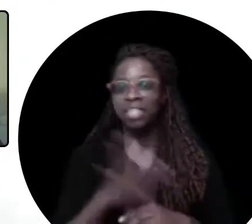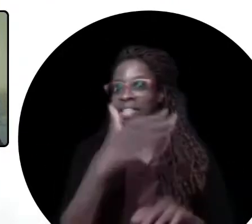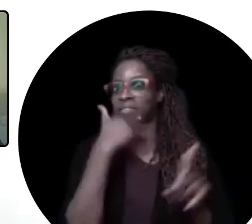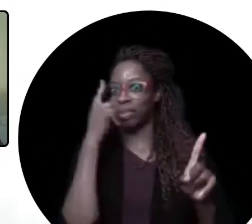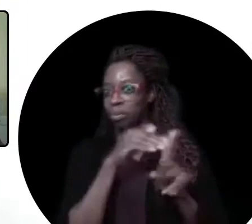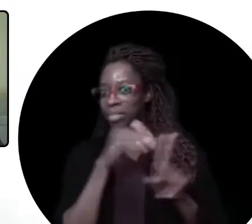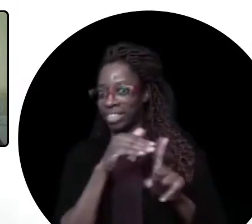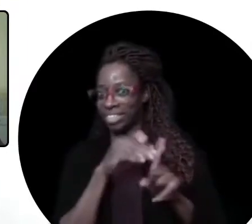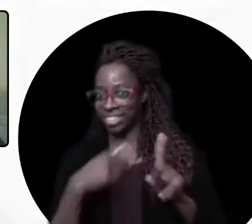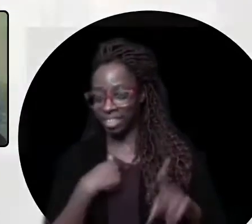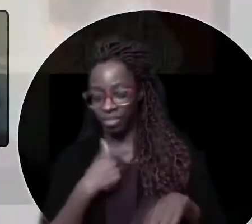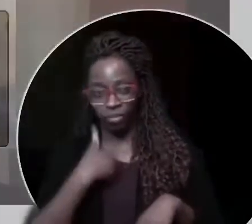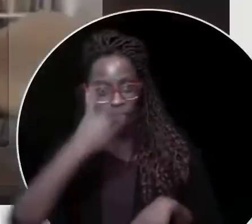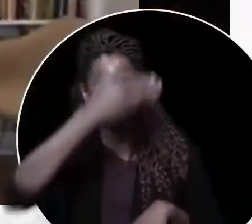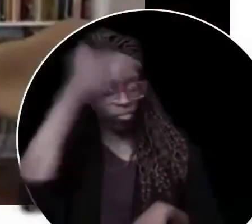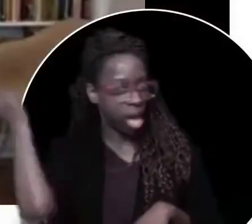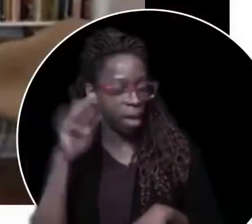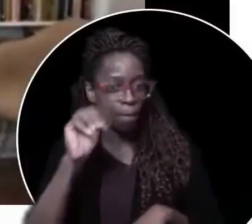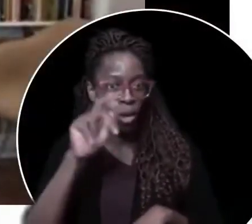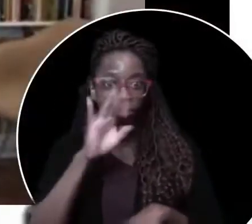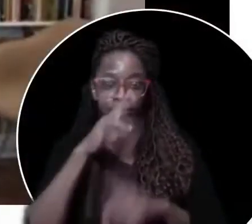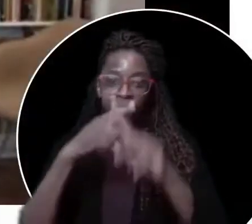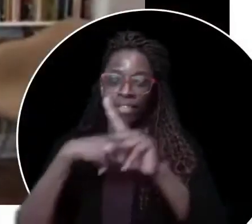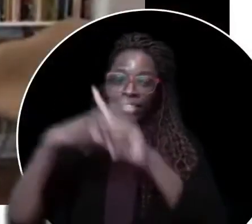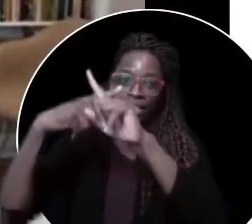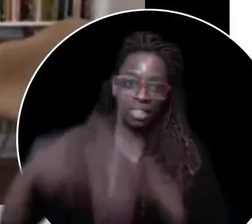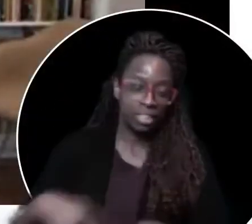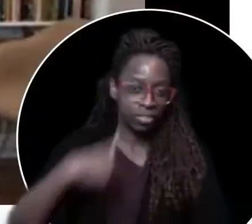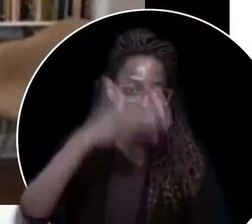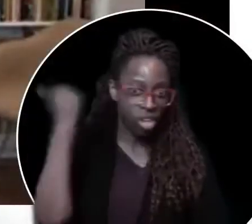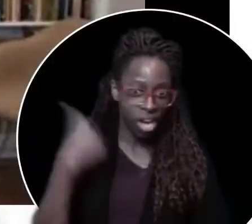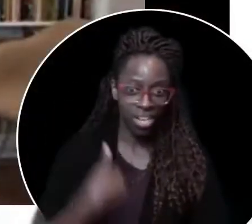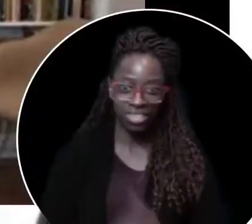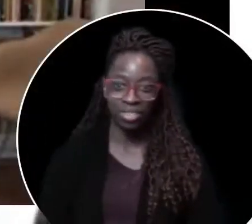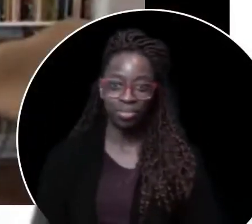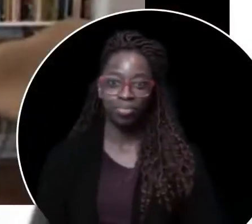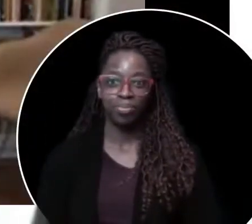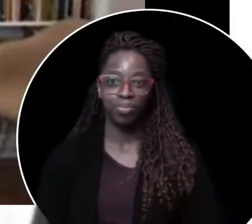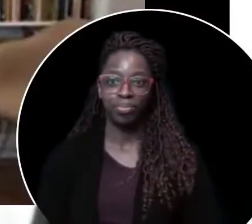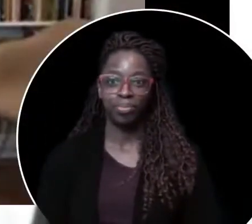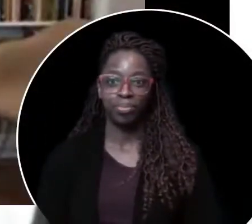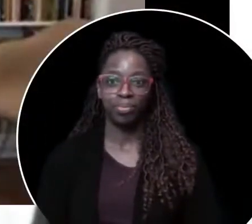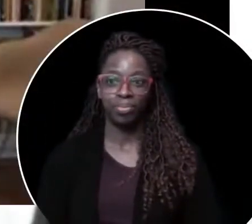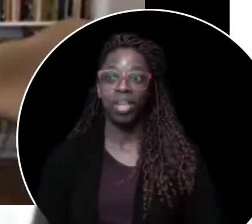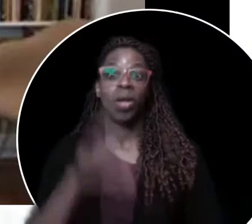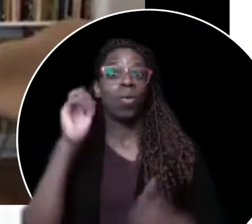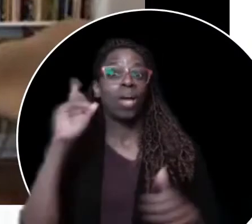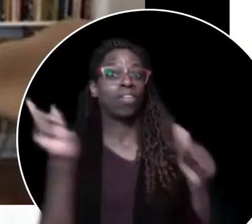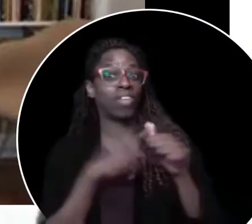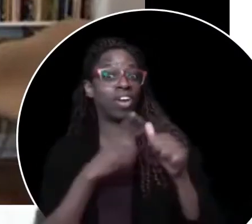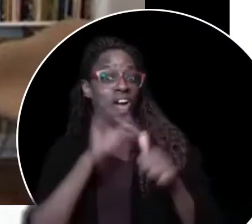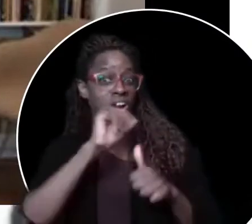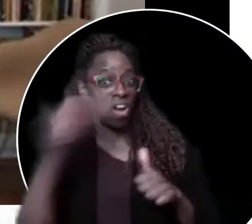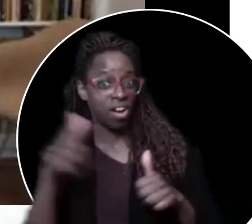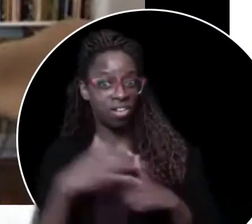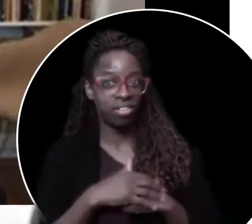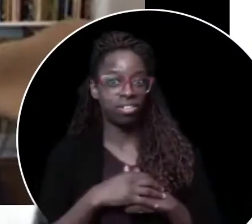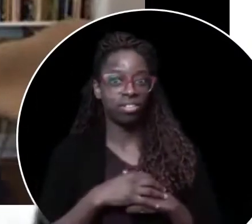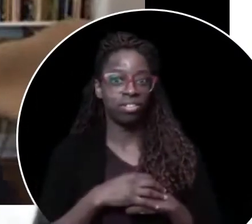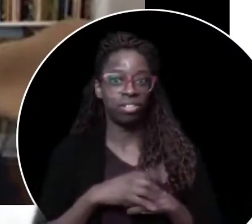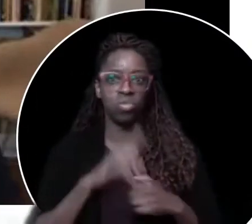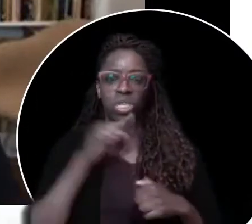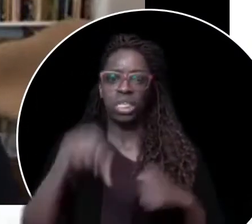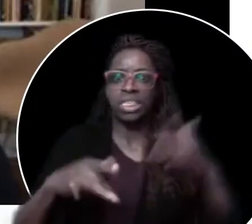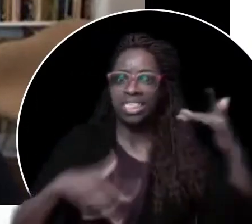Well, you know, first of all, this is really an exciting moment. And, you know,